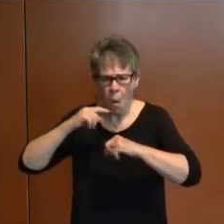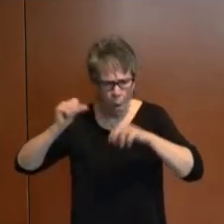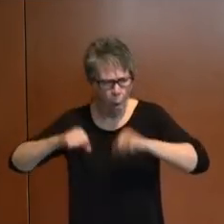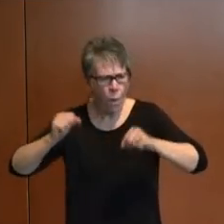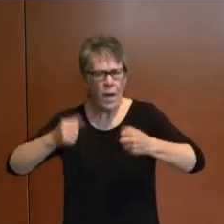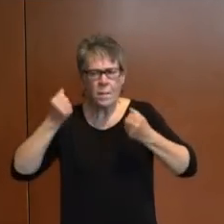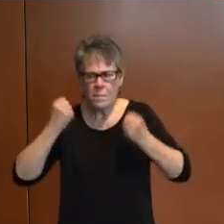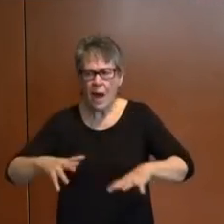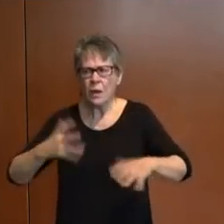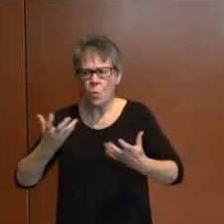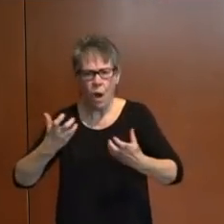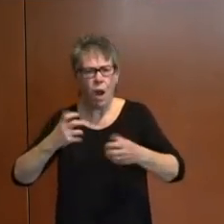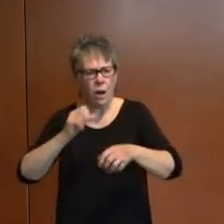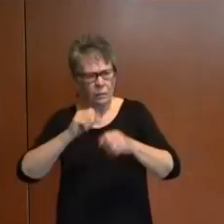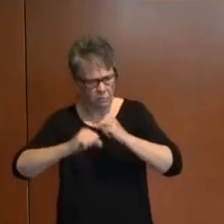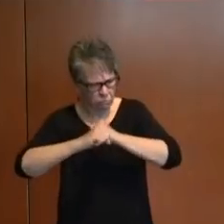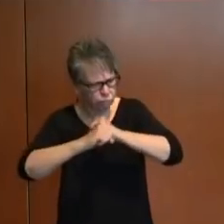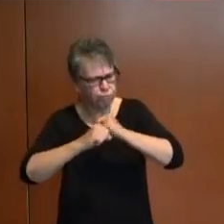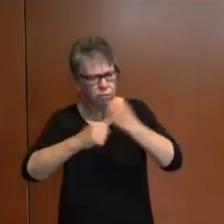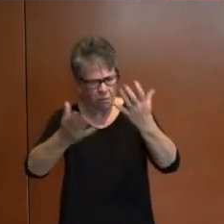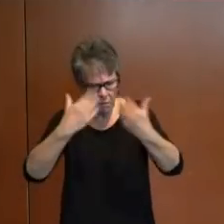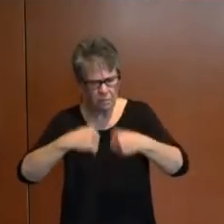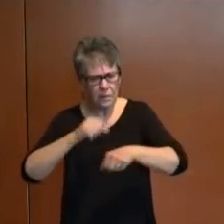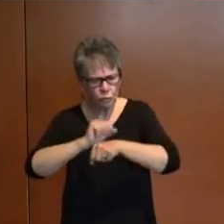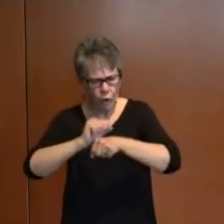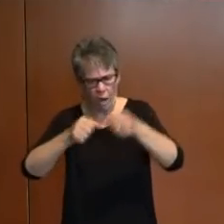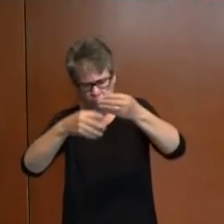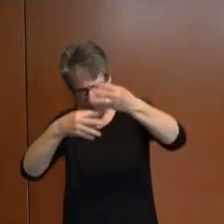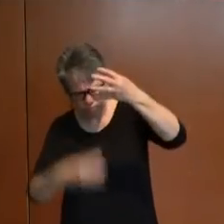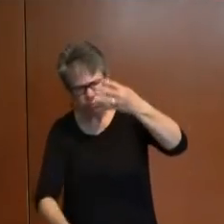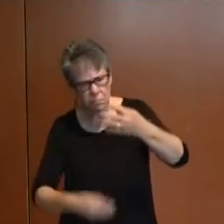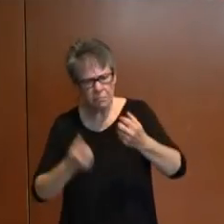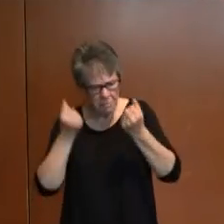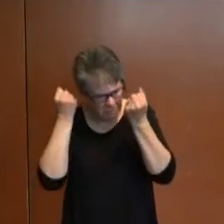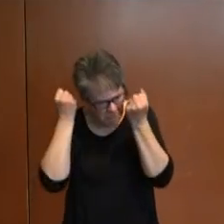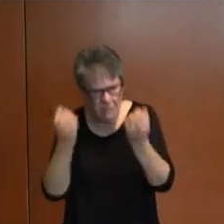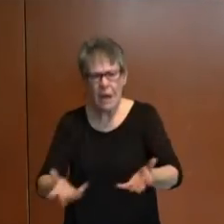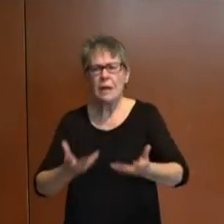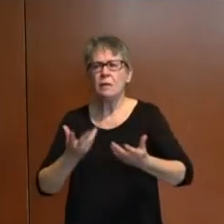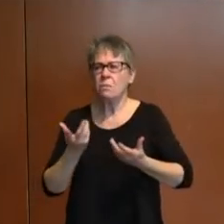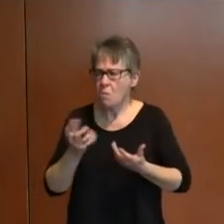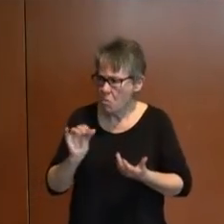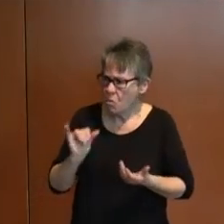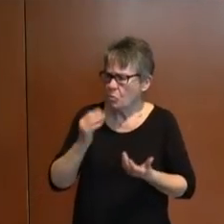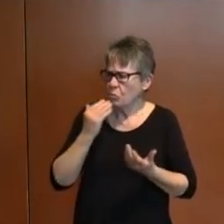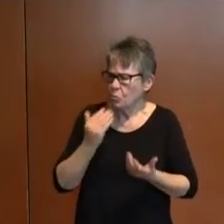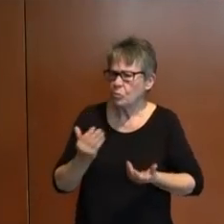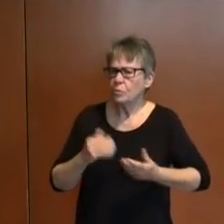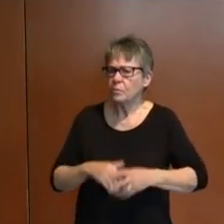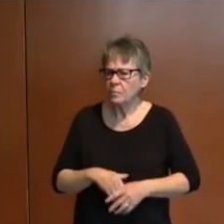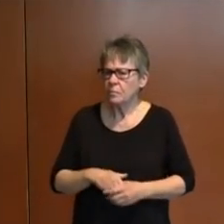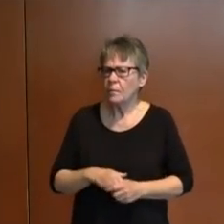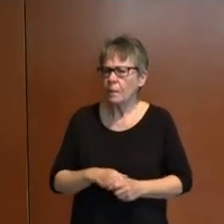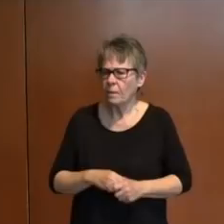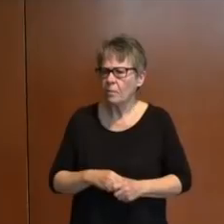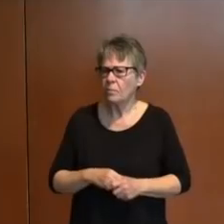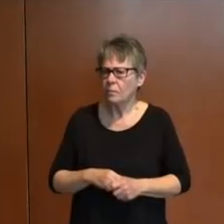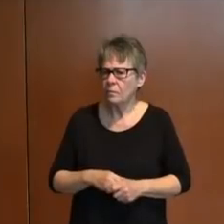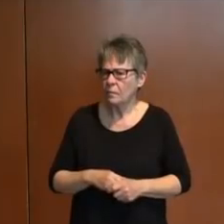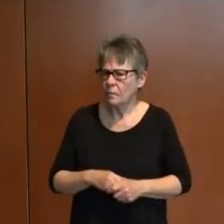you've heard us talk about the medical corps and the call to arms, the PPE donations